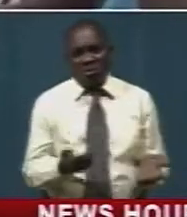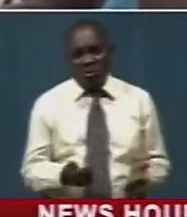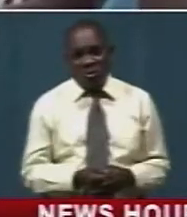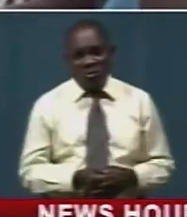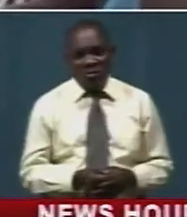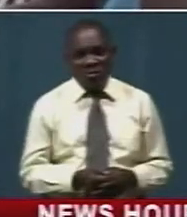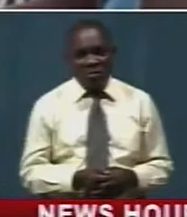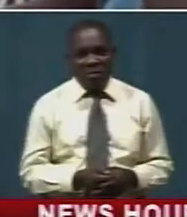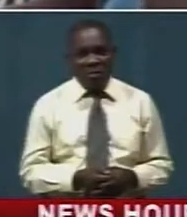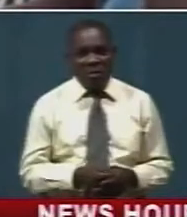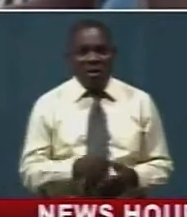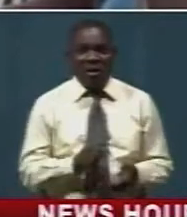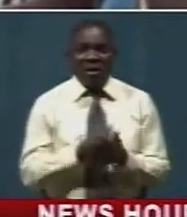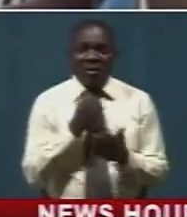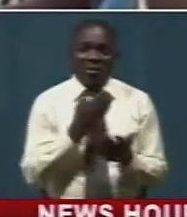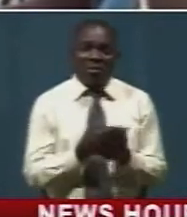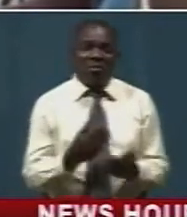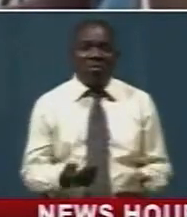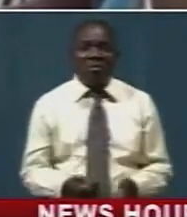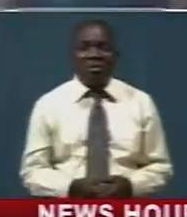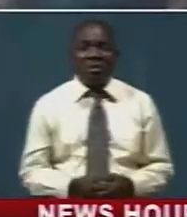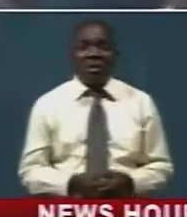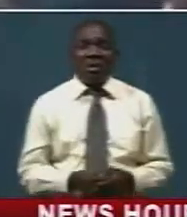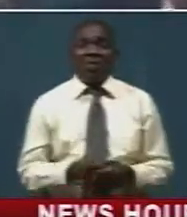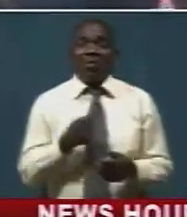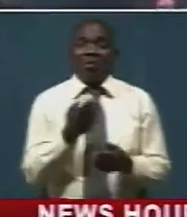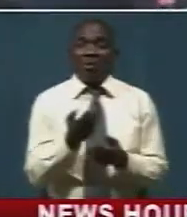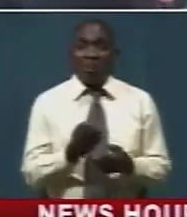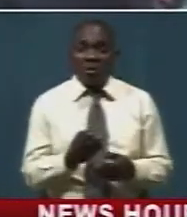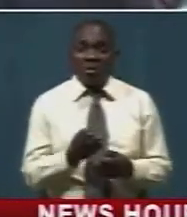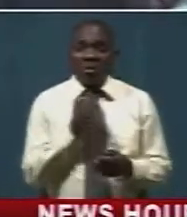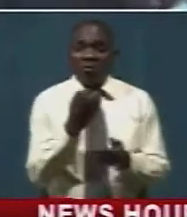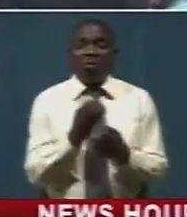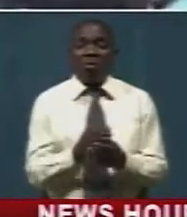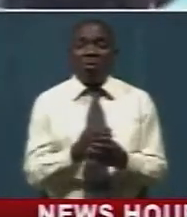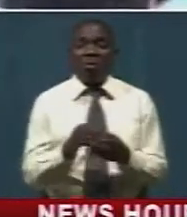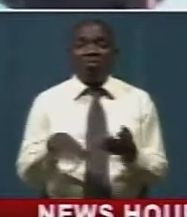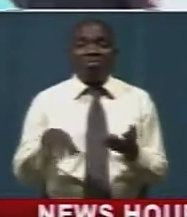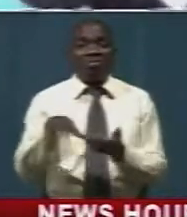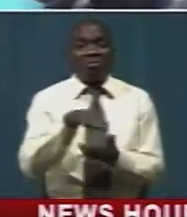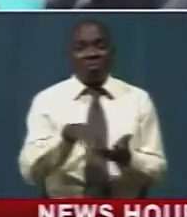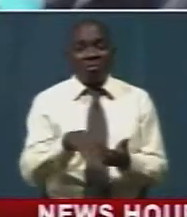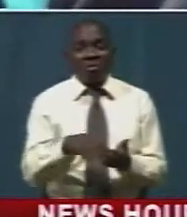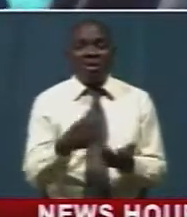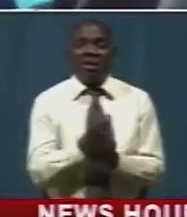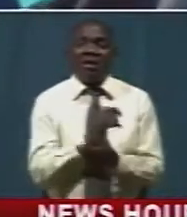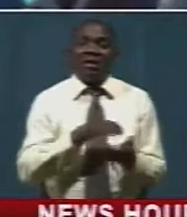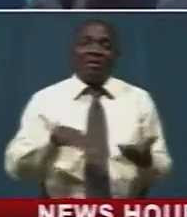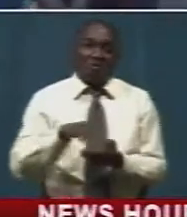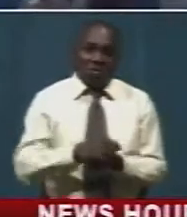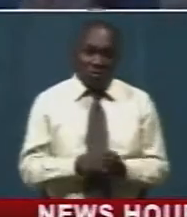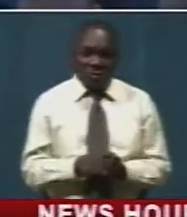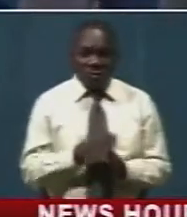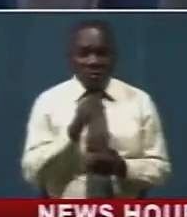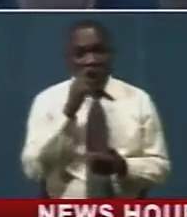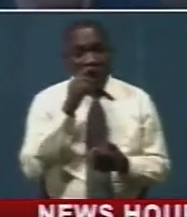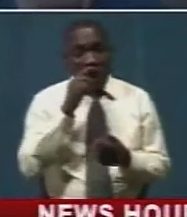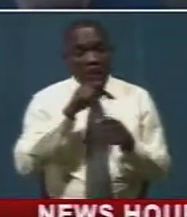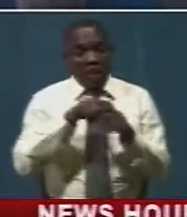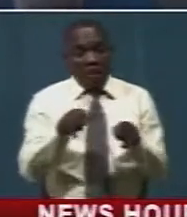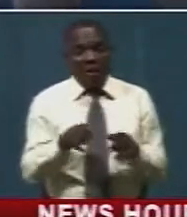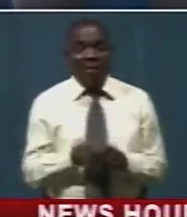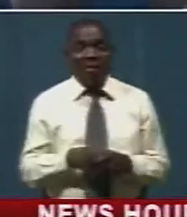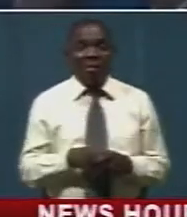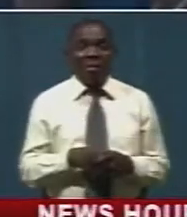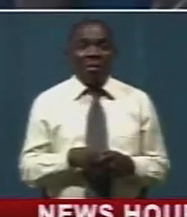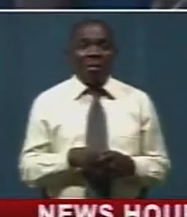mischief making because we don't want to plunge this country into a state of, you know, a chaos. But there's